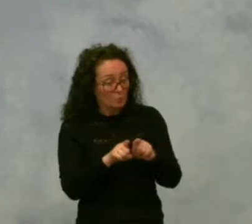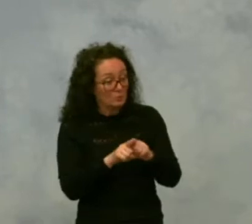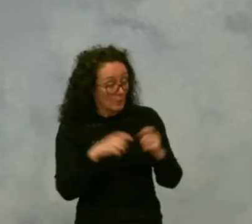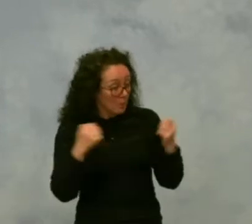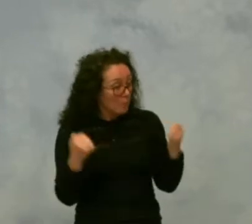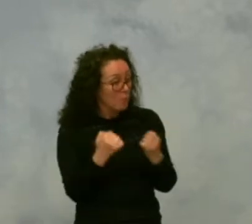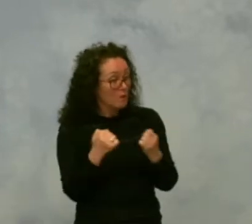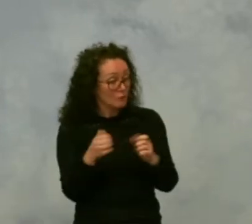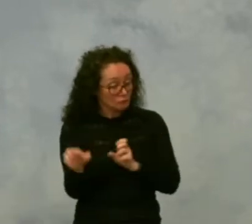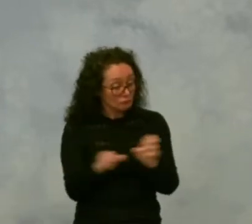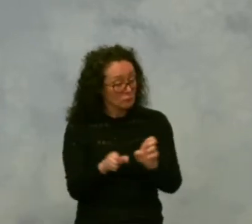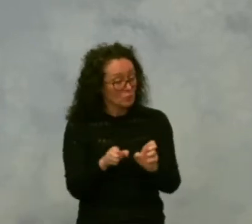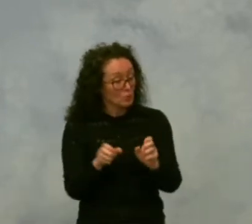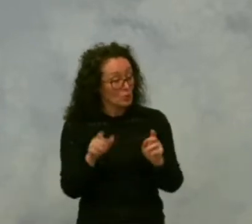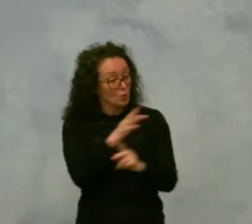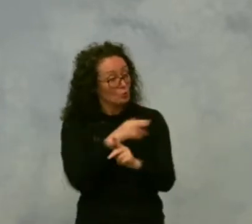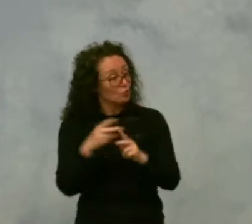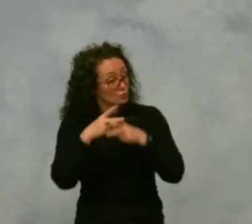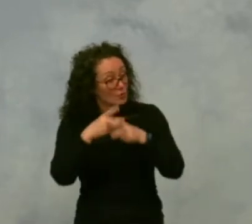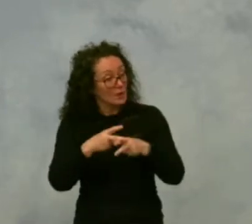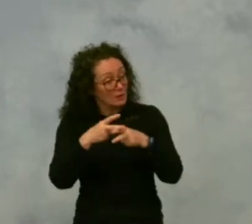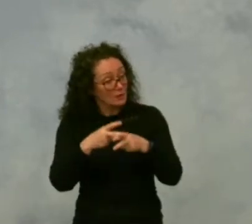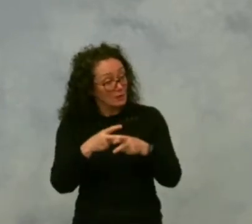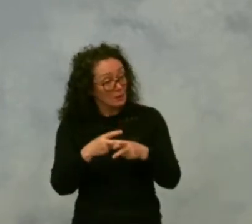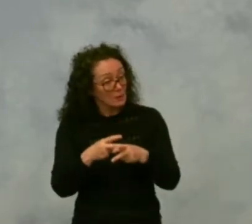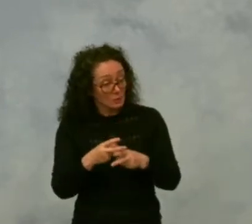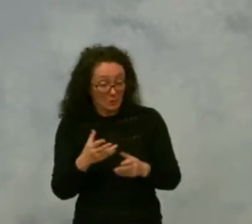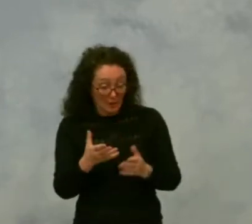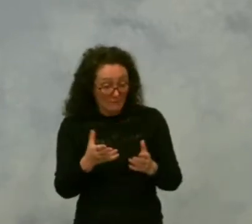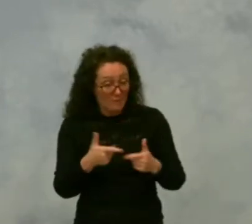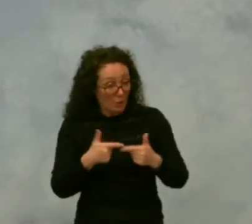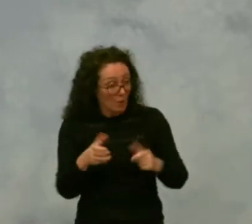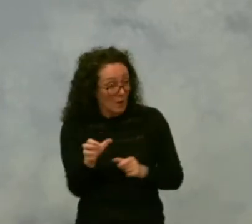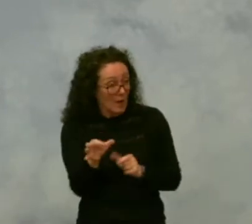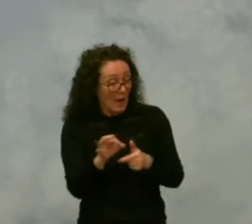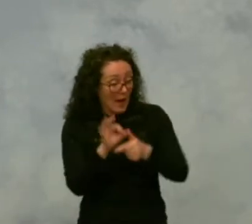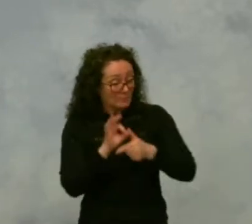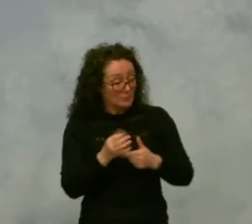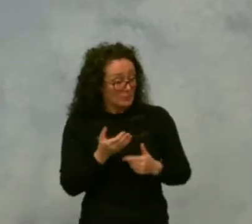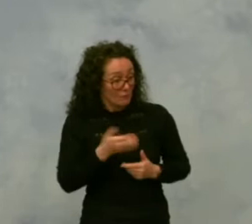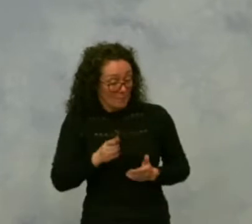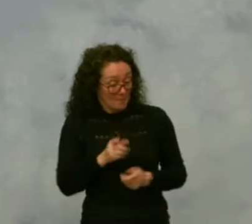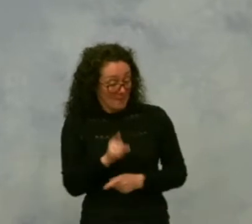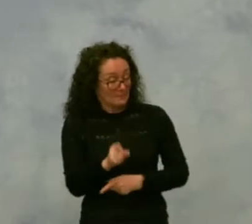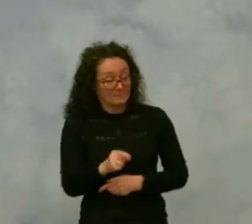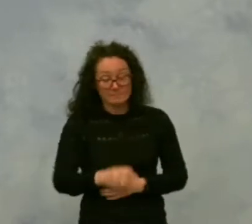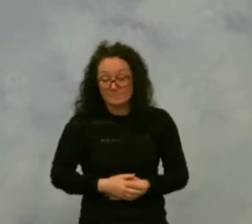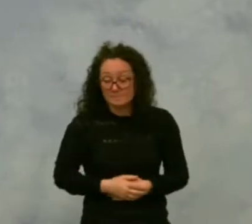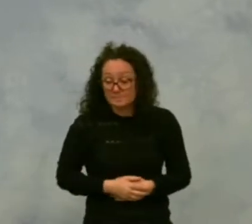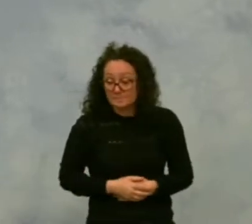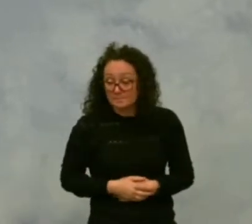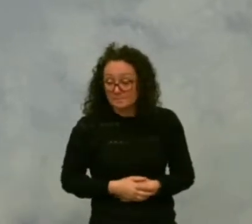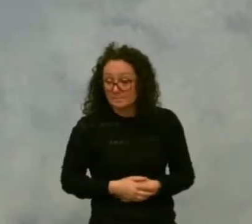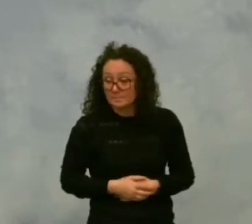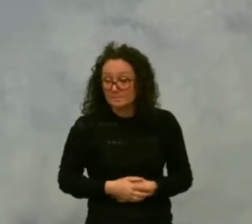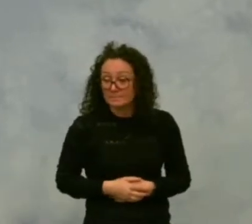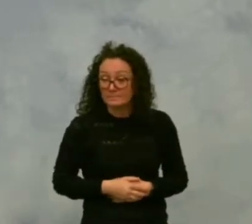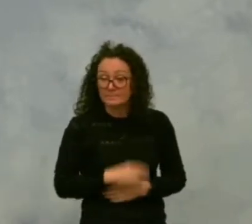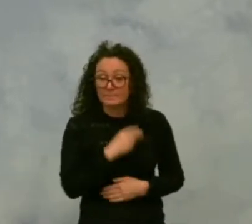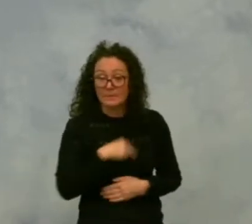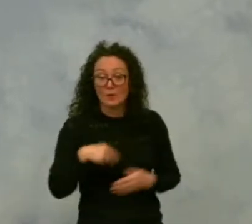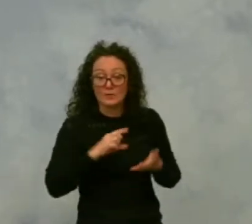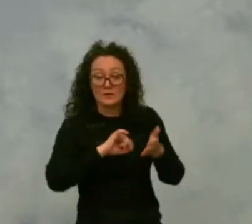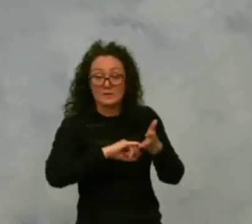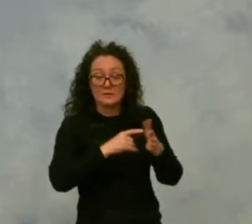where we've got a good number of applicants out of that process. Thanks, Chair. Okay, thanks. Councillor Salamati,